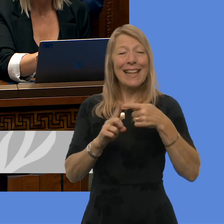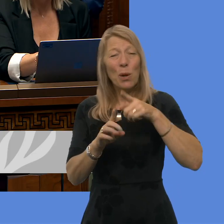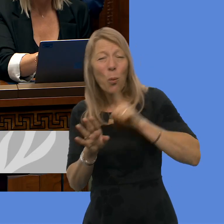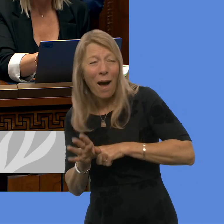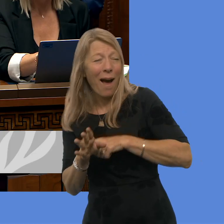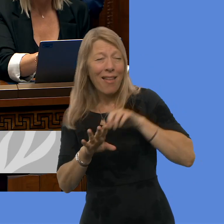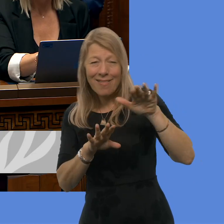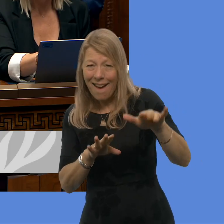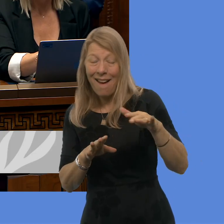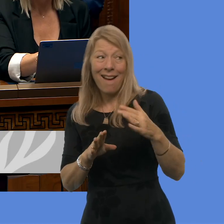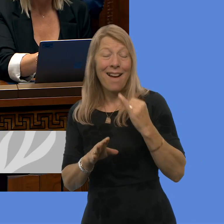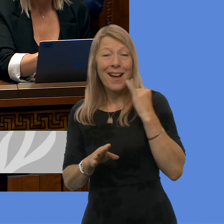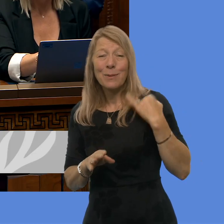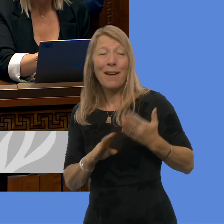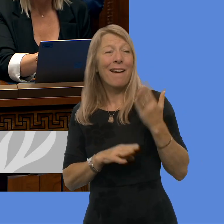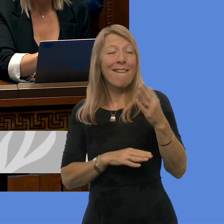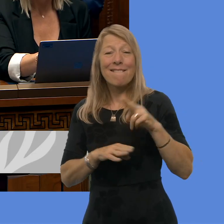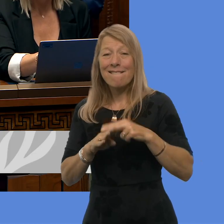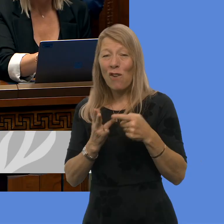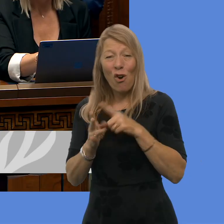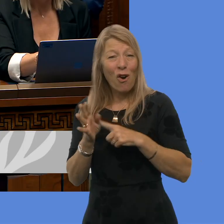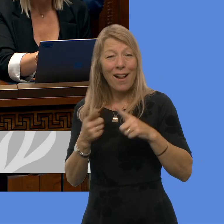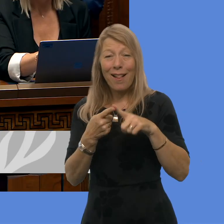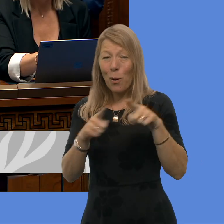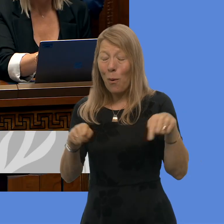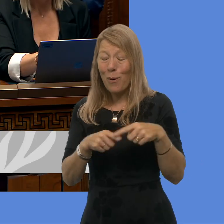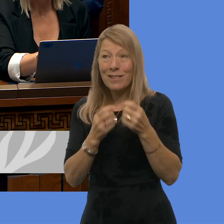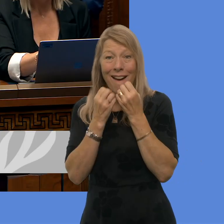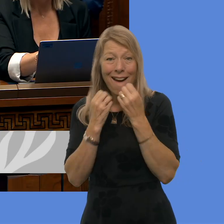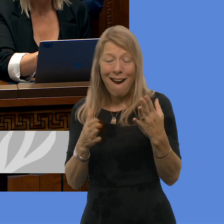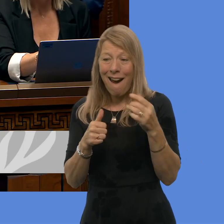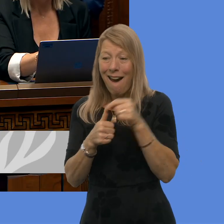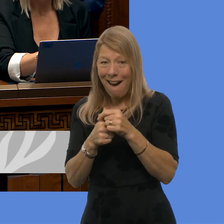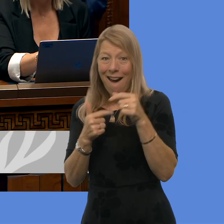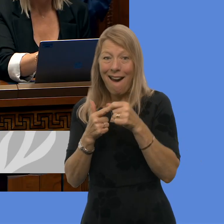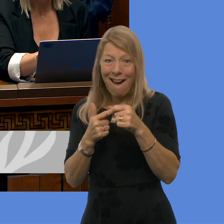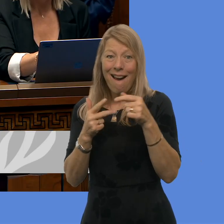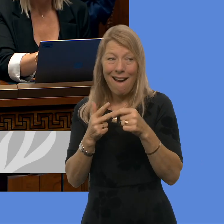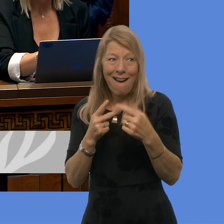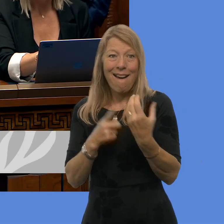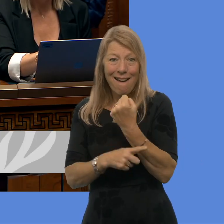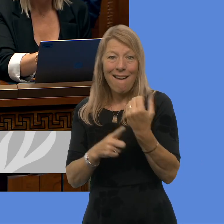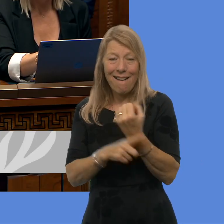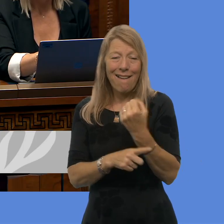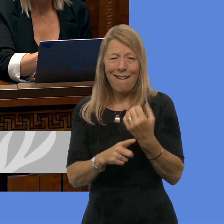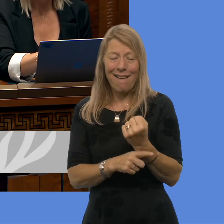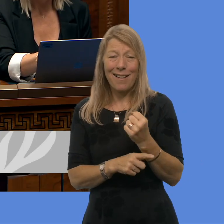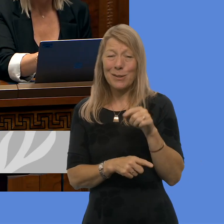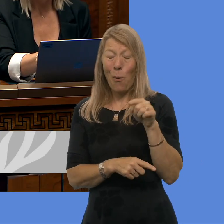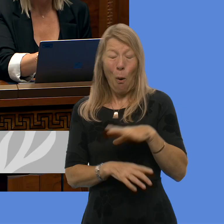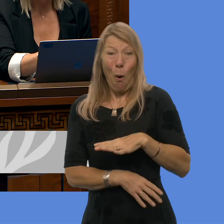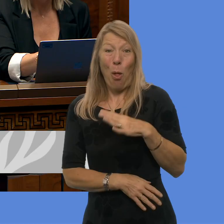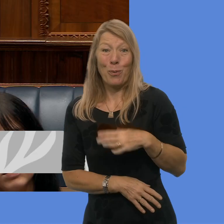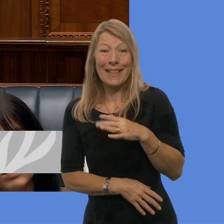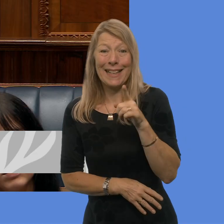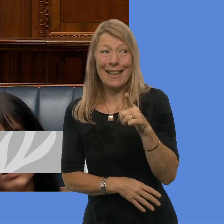the Foylport last week. I mean, what the plans they have there as well are also like amazing and going to make it a even more wonderful place to live